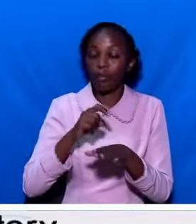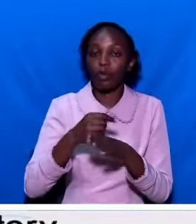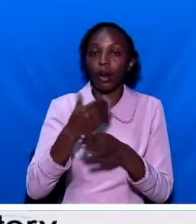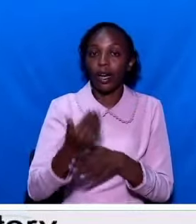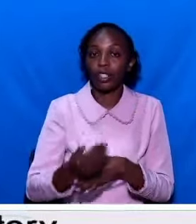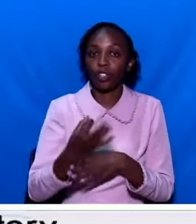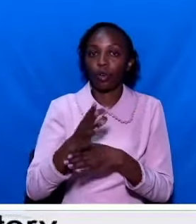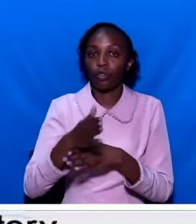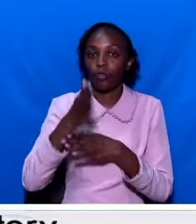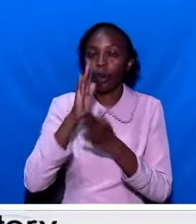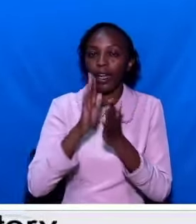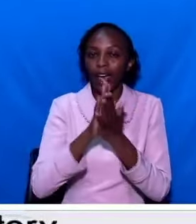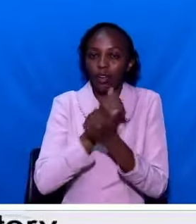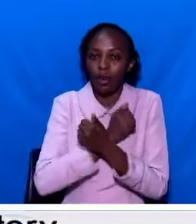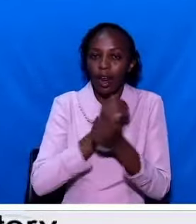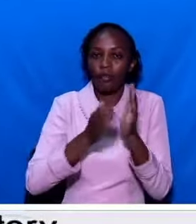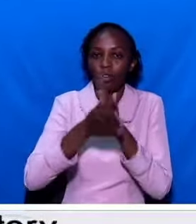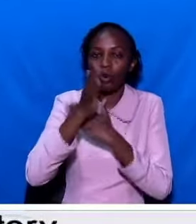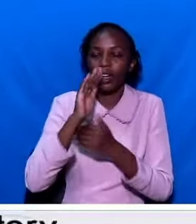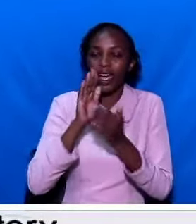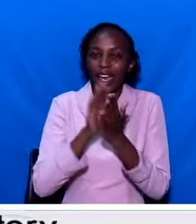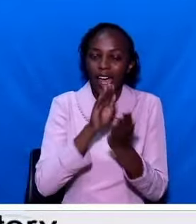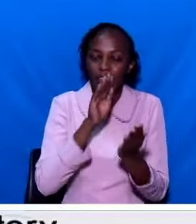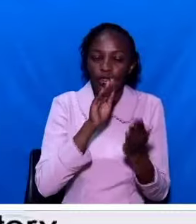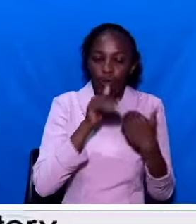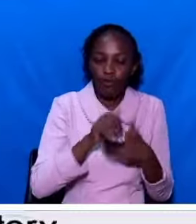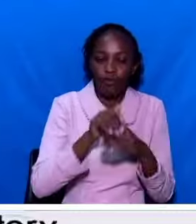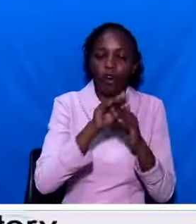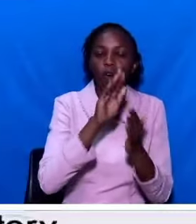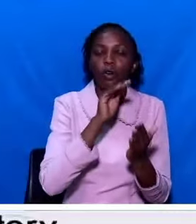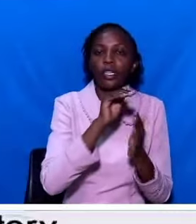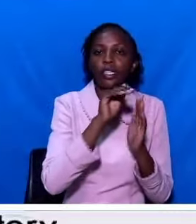you love God and you keep his commandments,